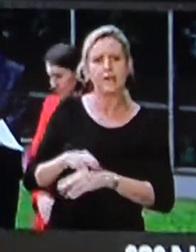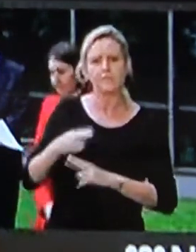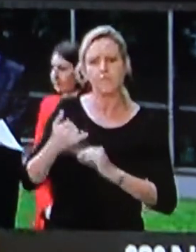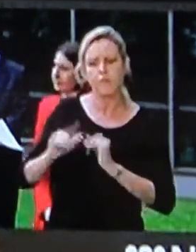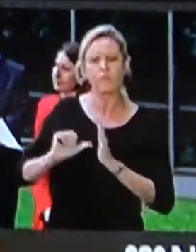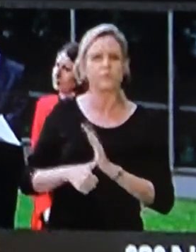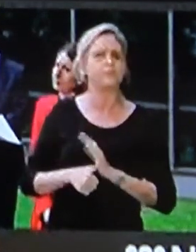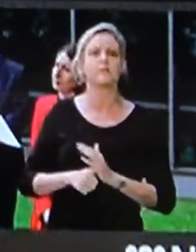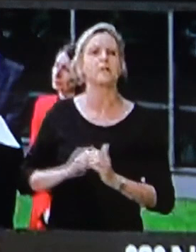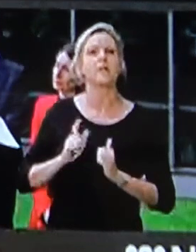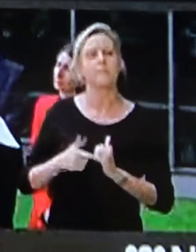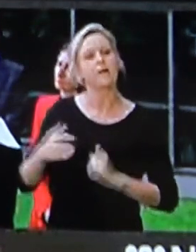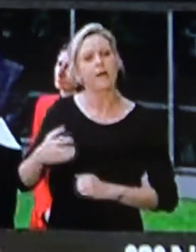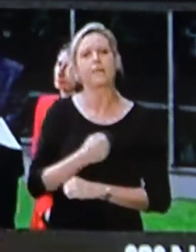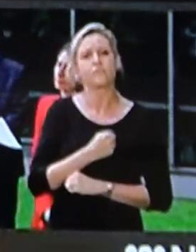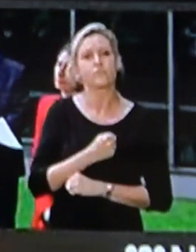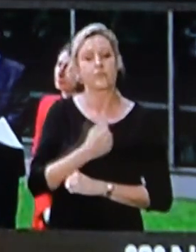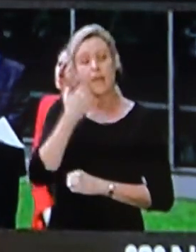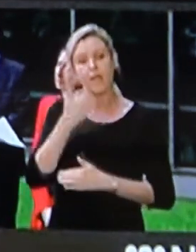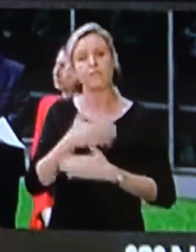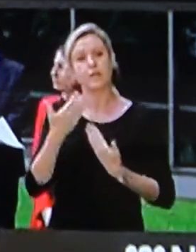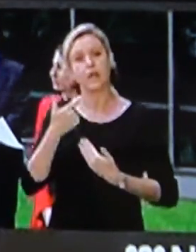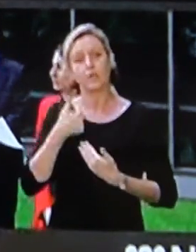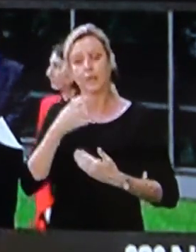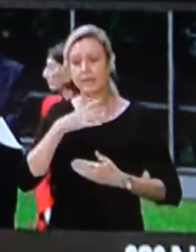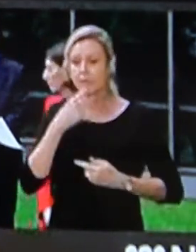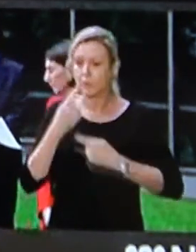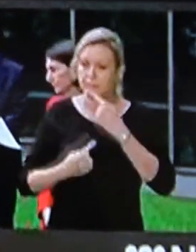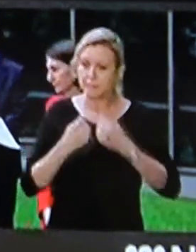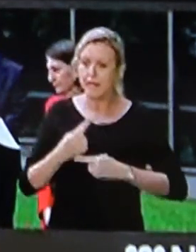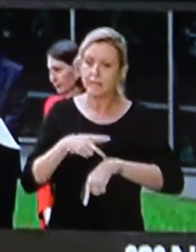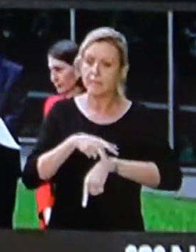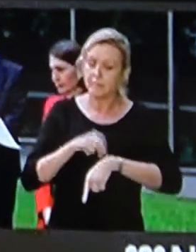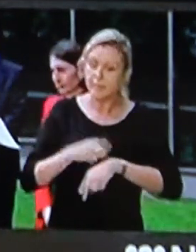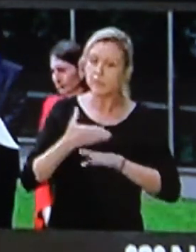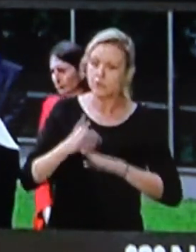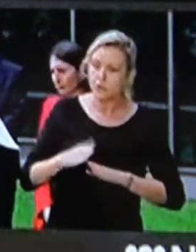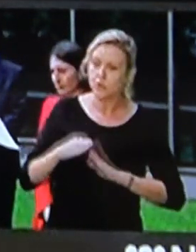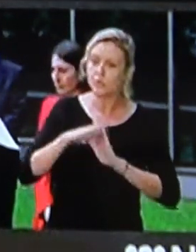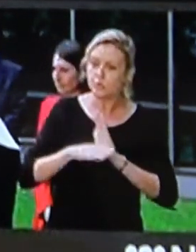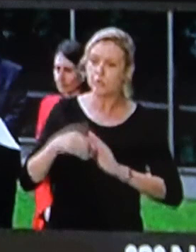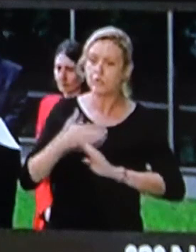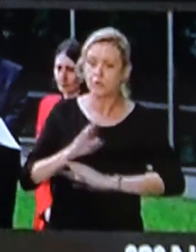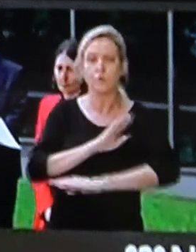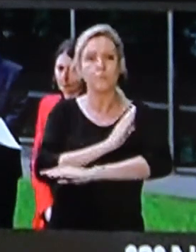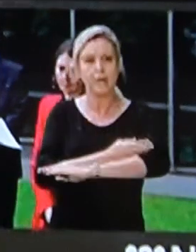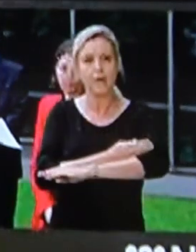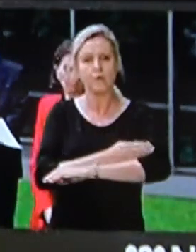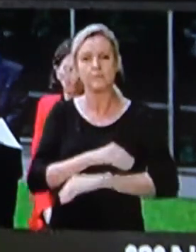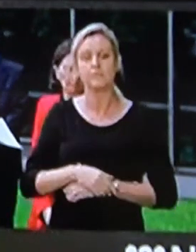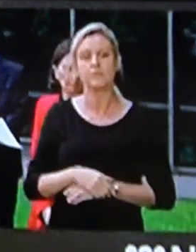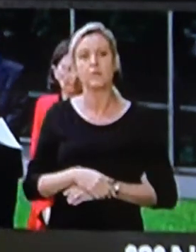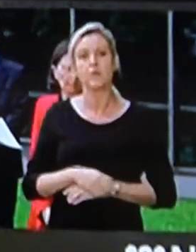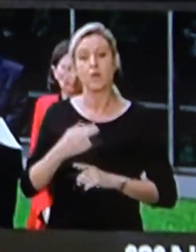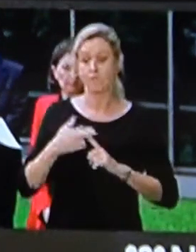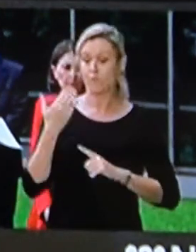re-educate our force almost daily in terms of changes around powers and policy. We haven't issued one infringement for the